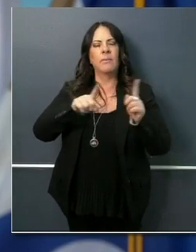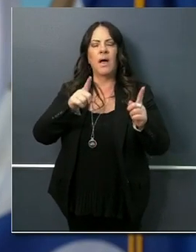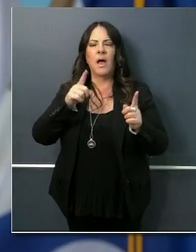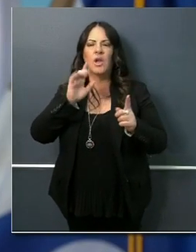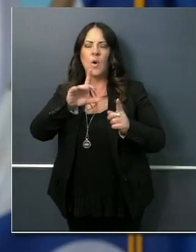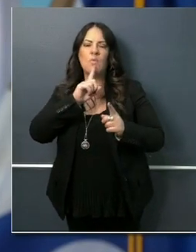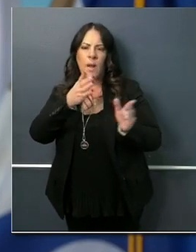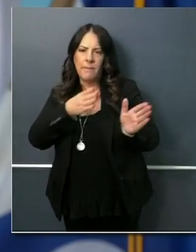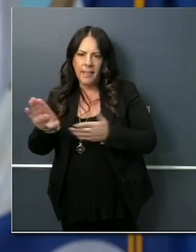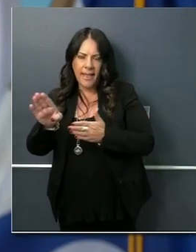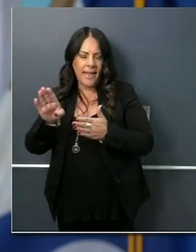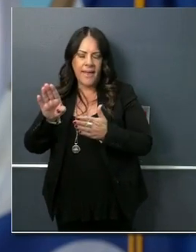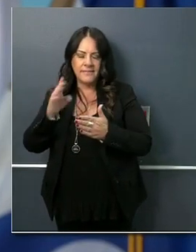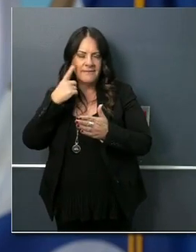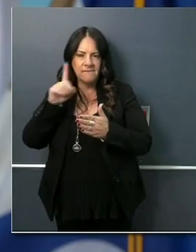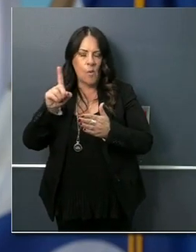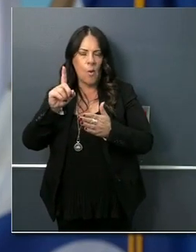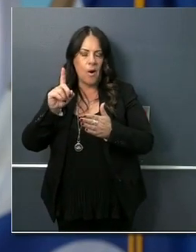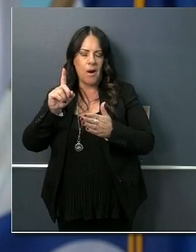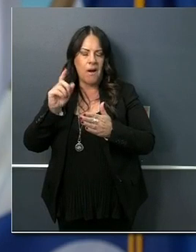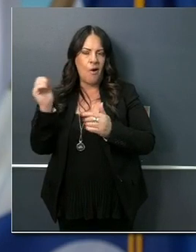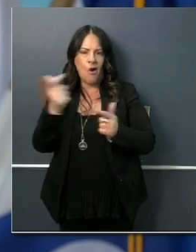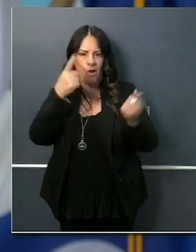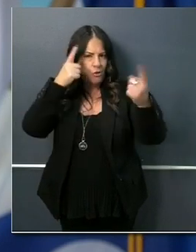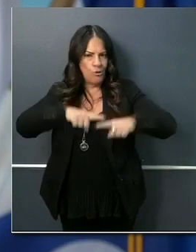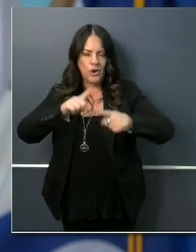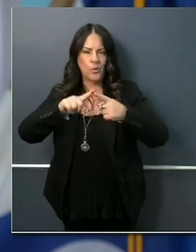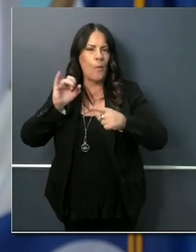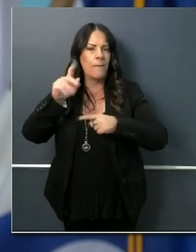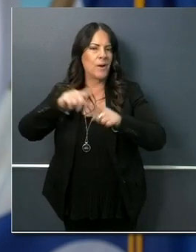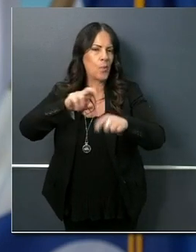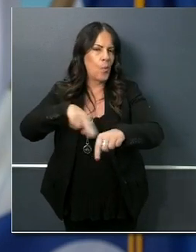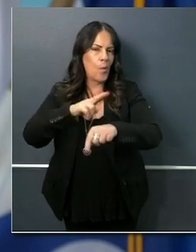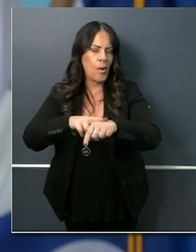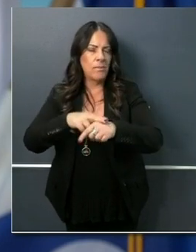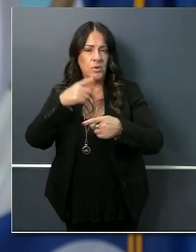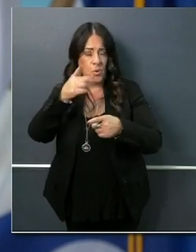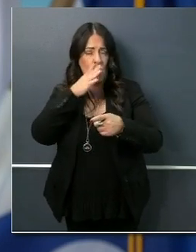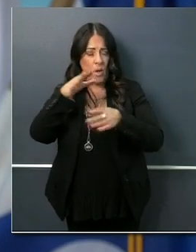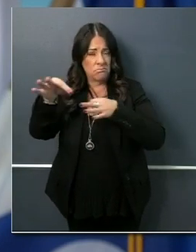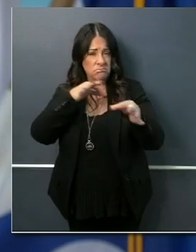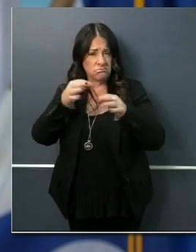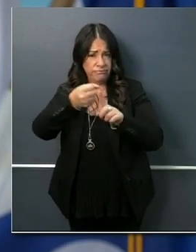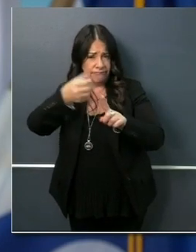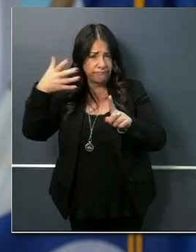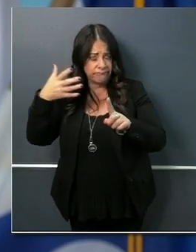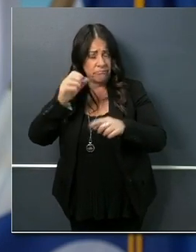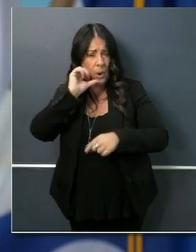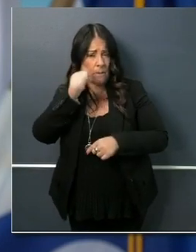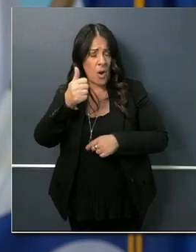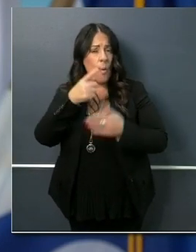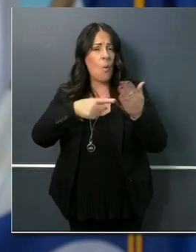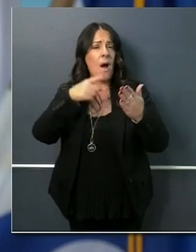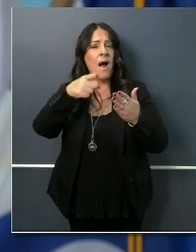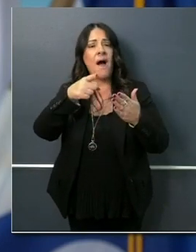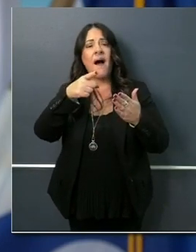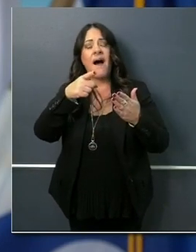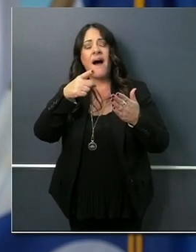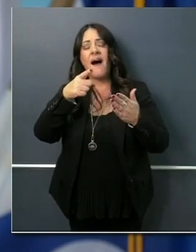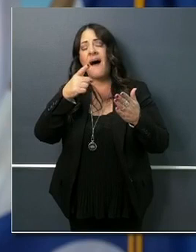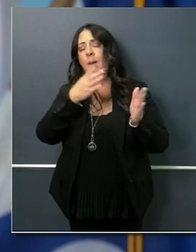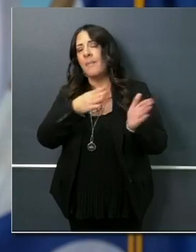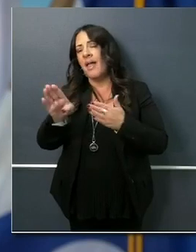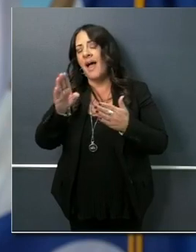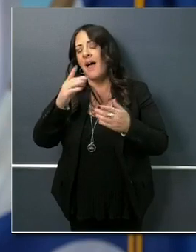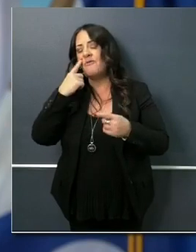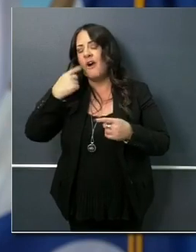coming tomorrow something that a more detailed kind of a plan that you expect to lay out